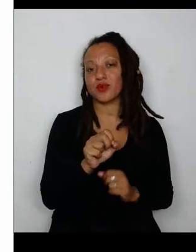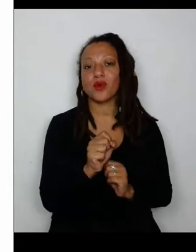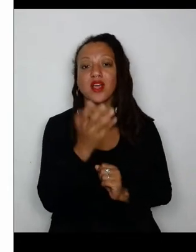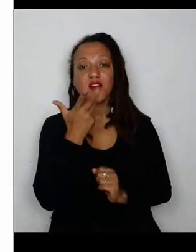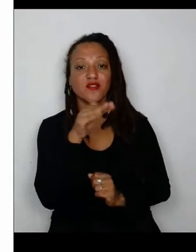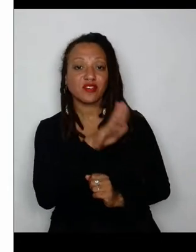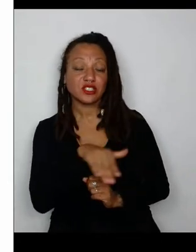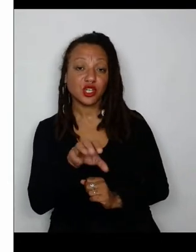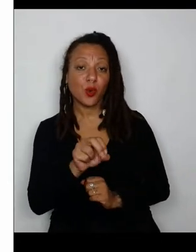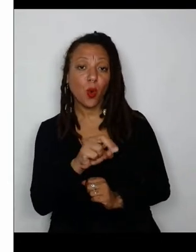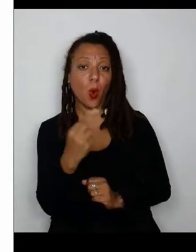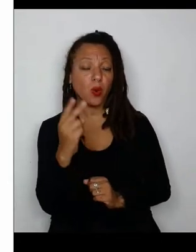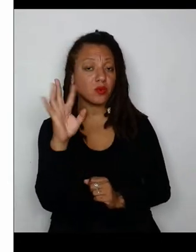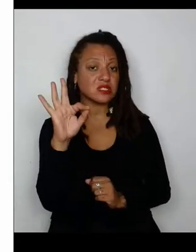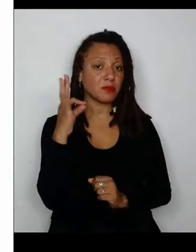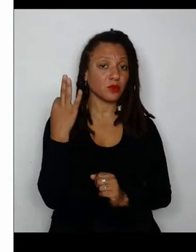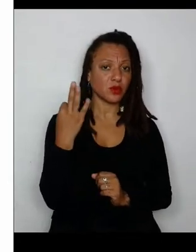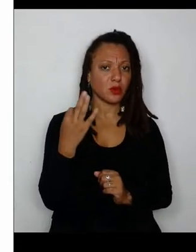development